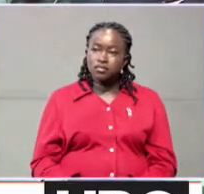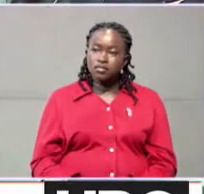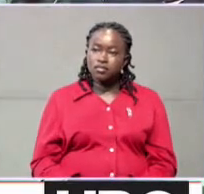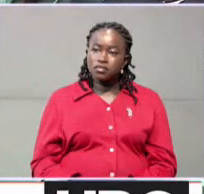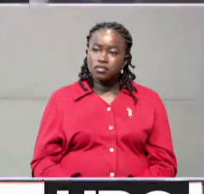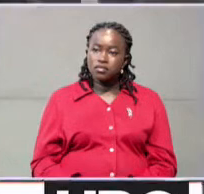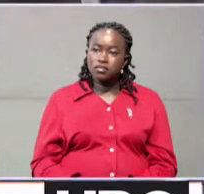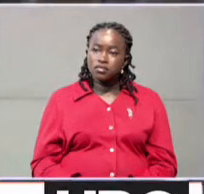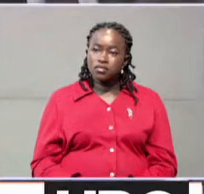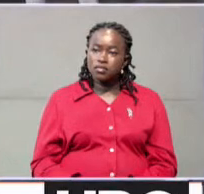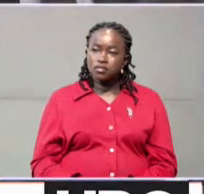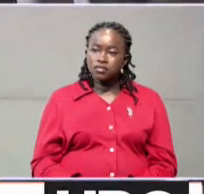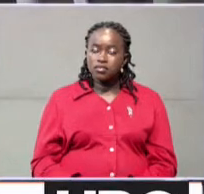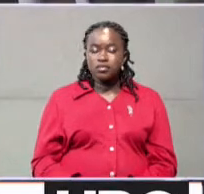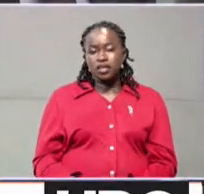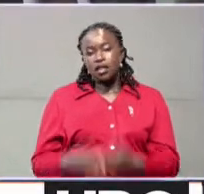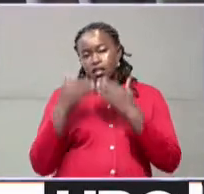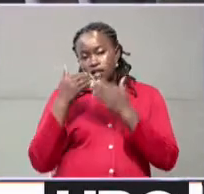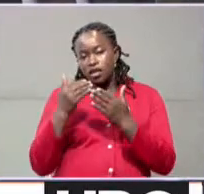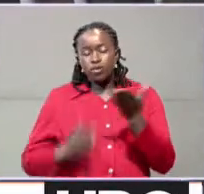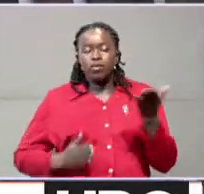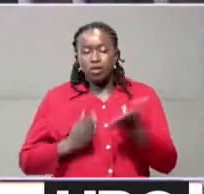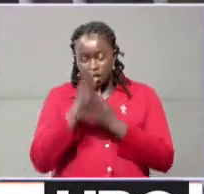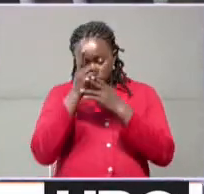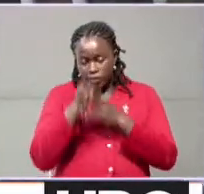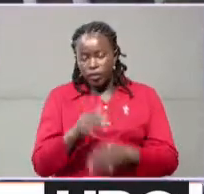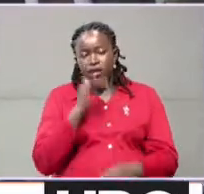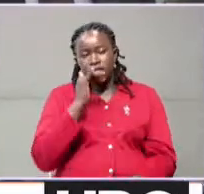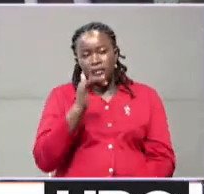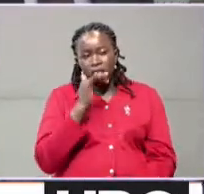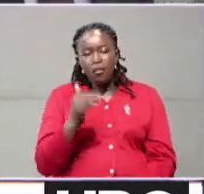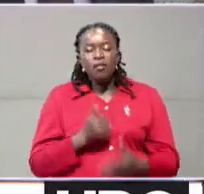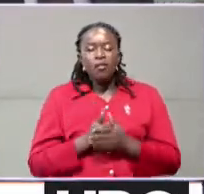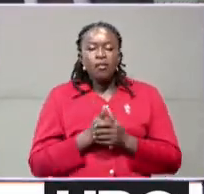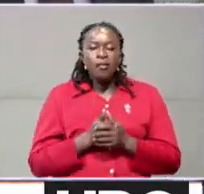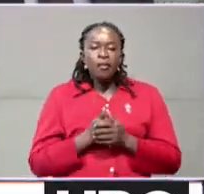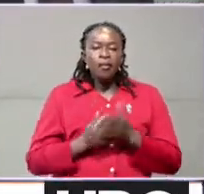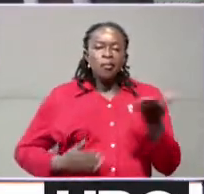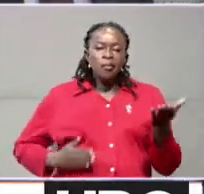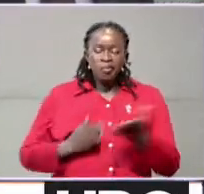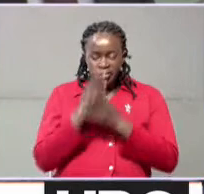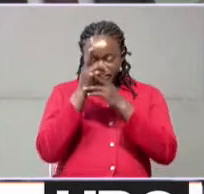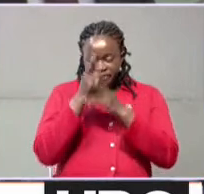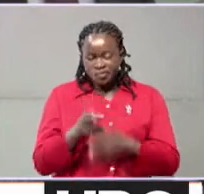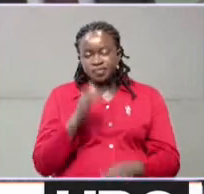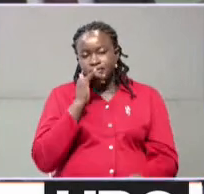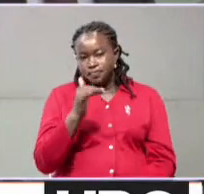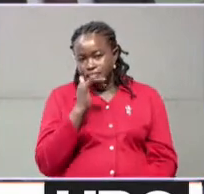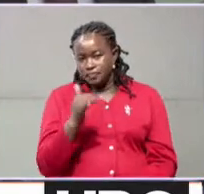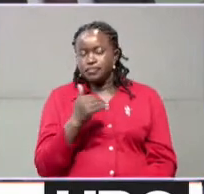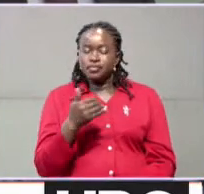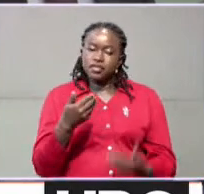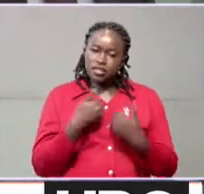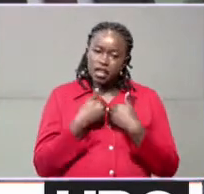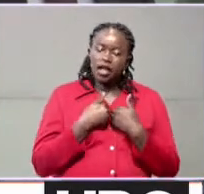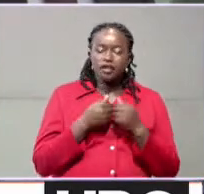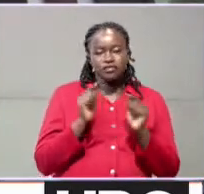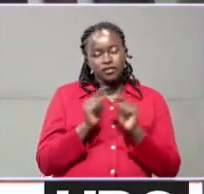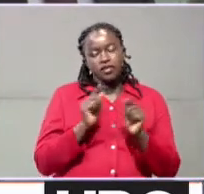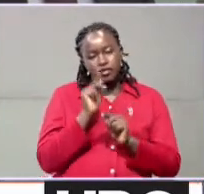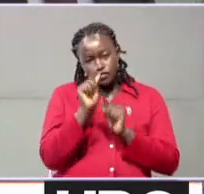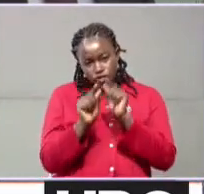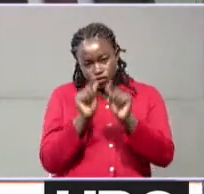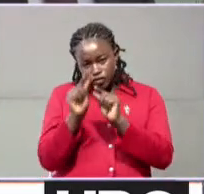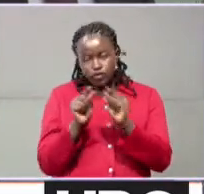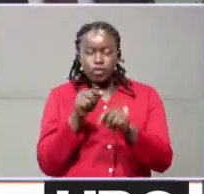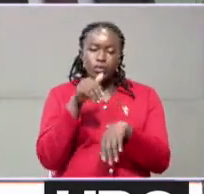thank you right honorable speaker right honorable speaker i have very few comments to make